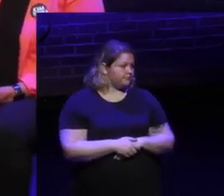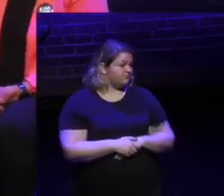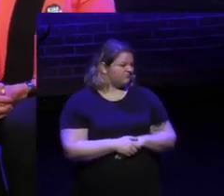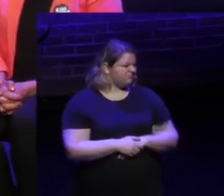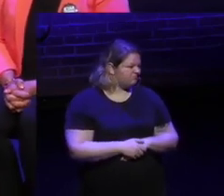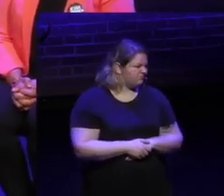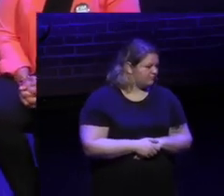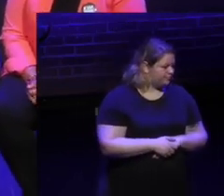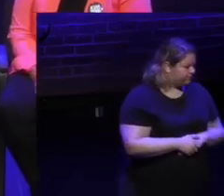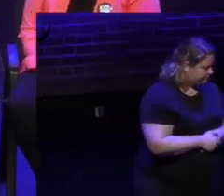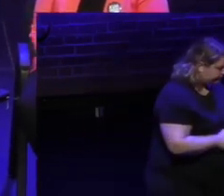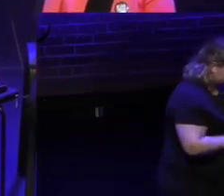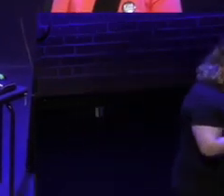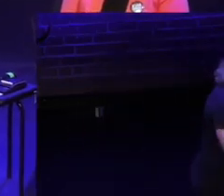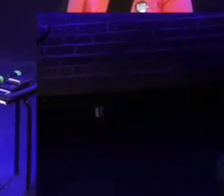Thank you very much.